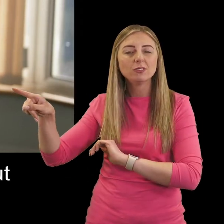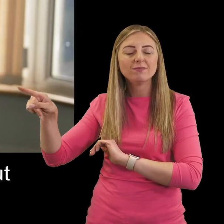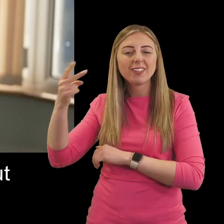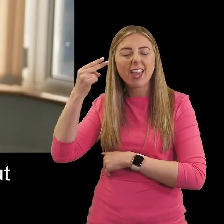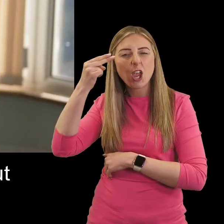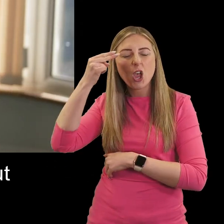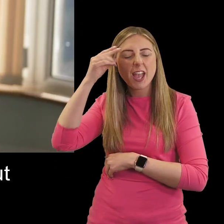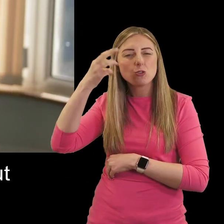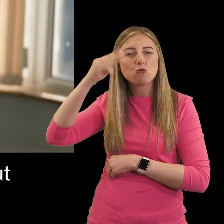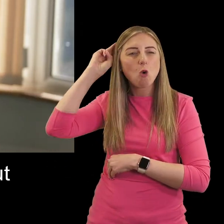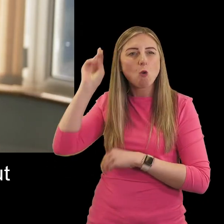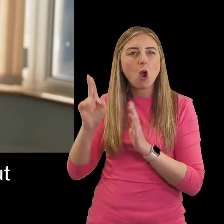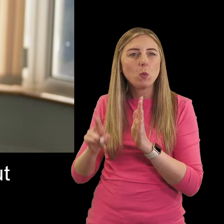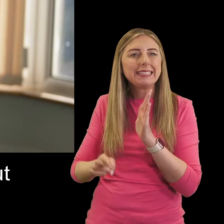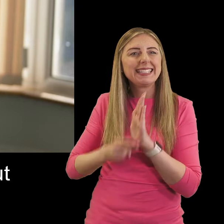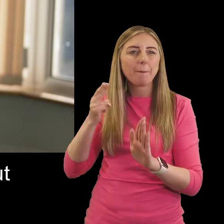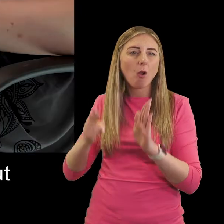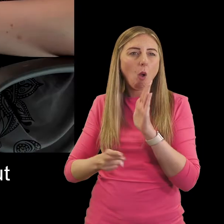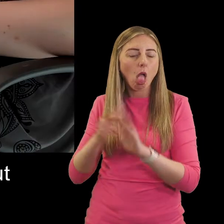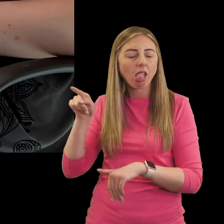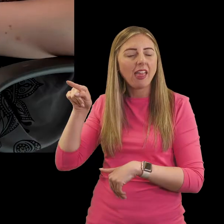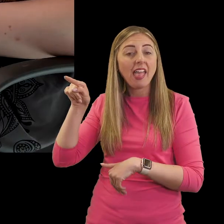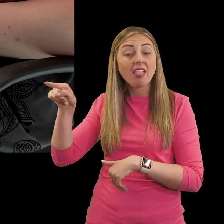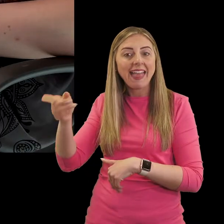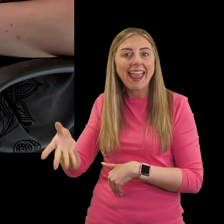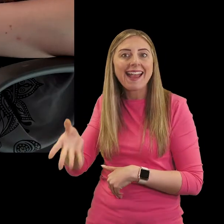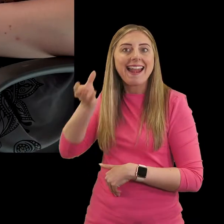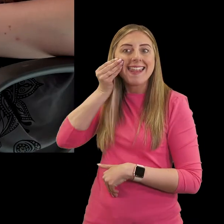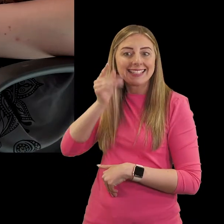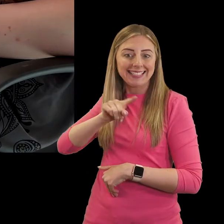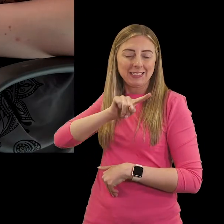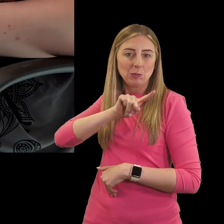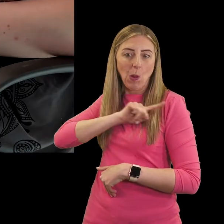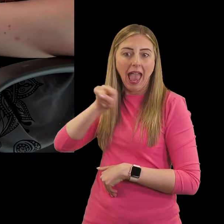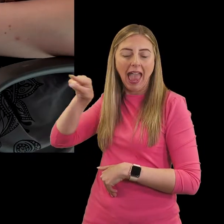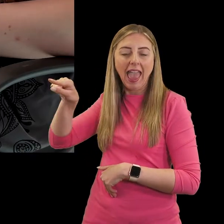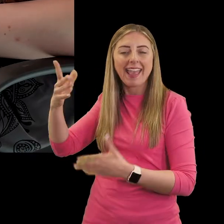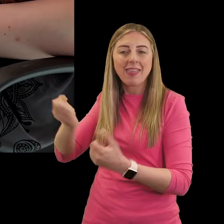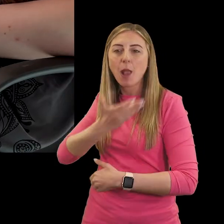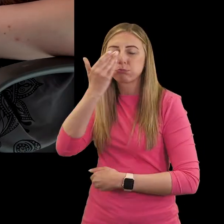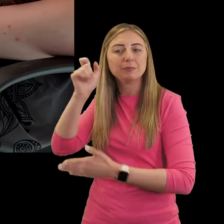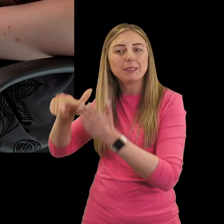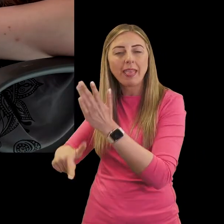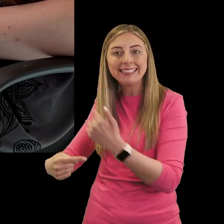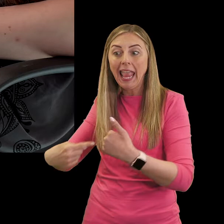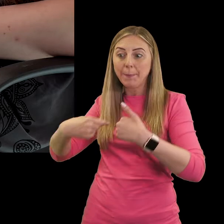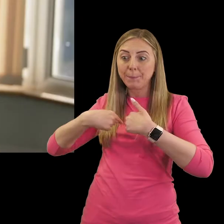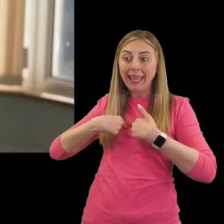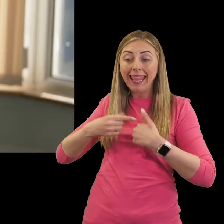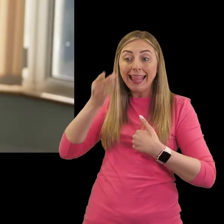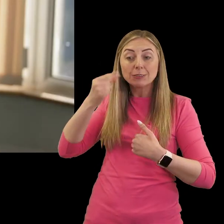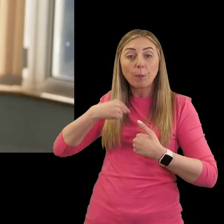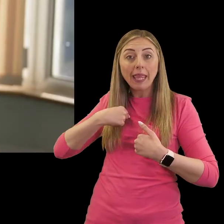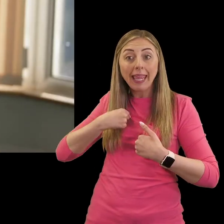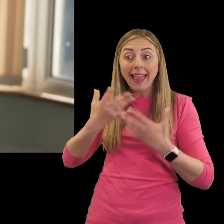neurotypical people, the people without the disability, they were listened to, whereas I, the disabled person with the lived experience, I wasn't listened